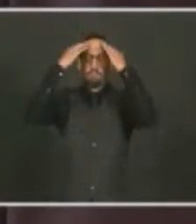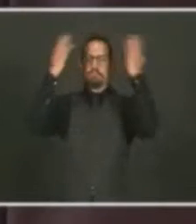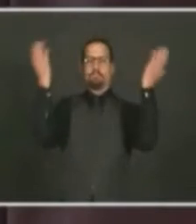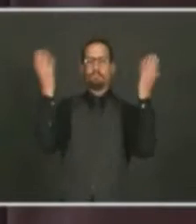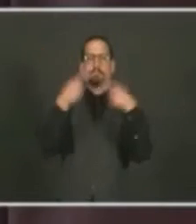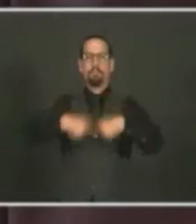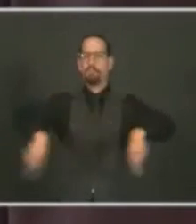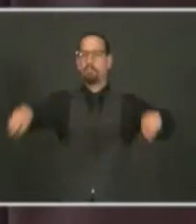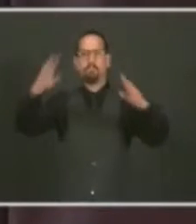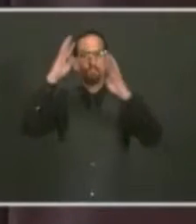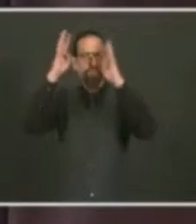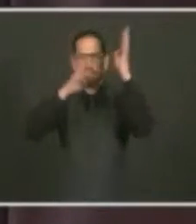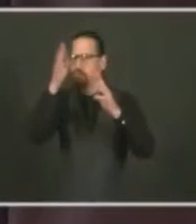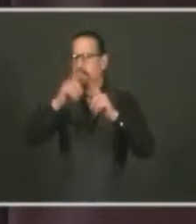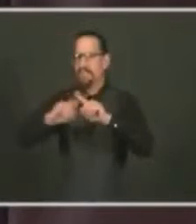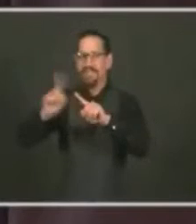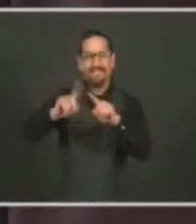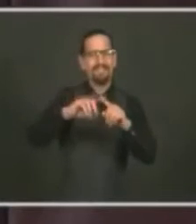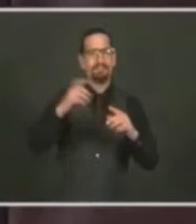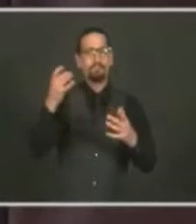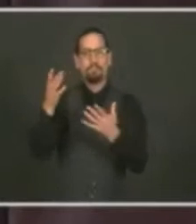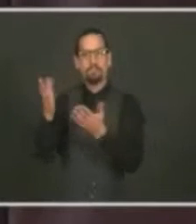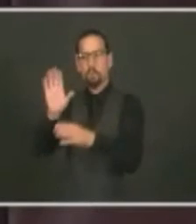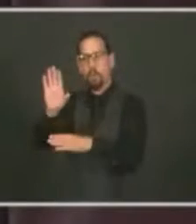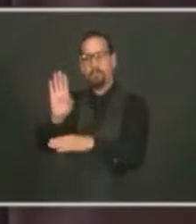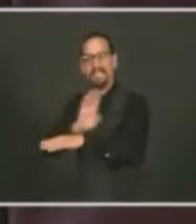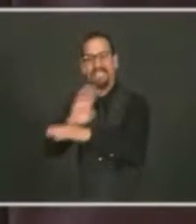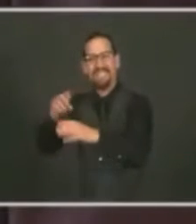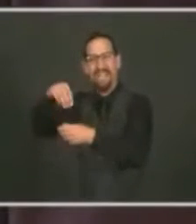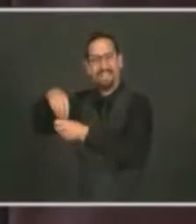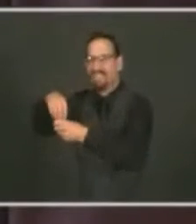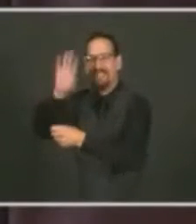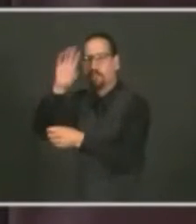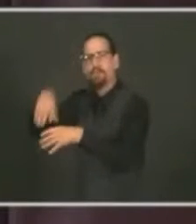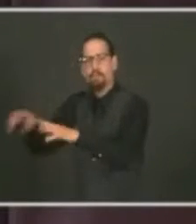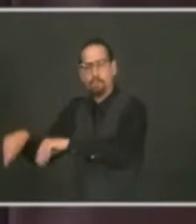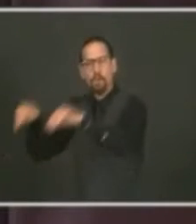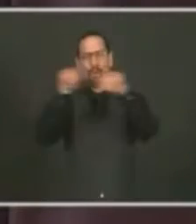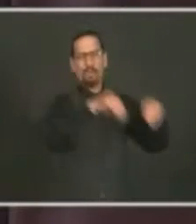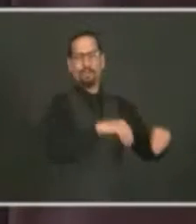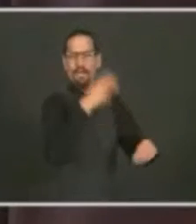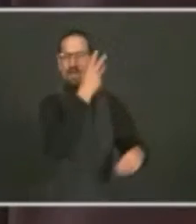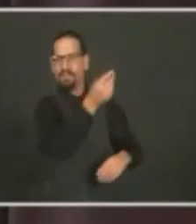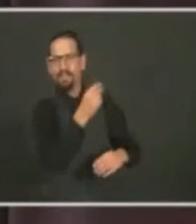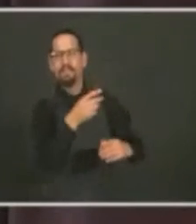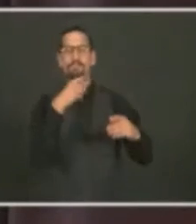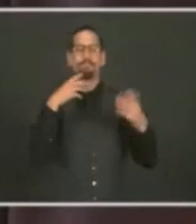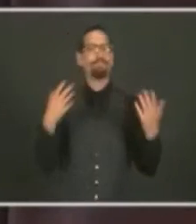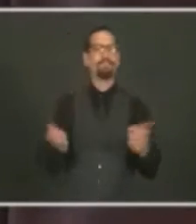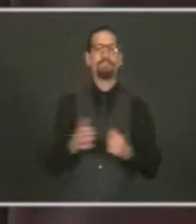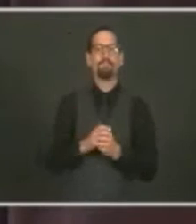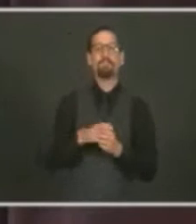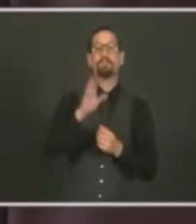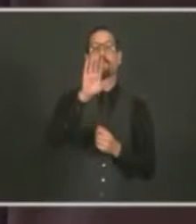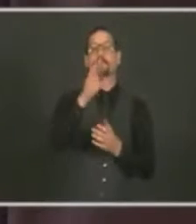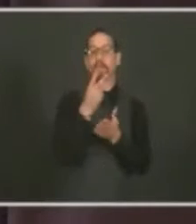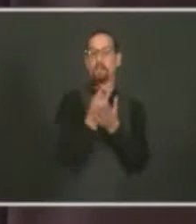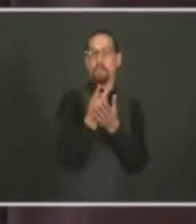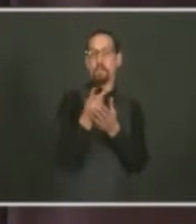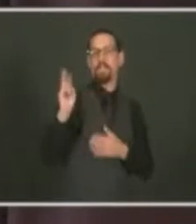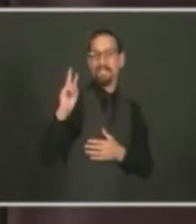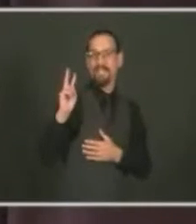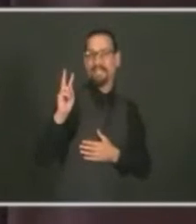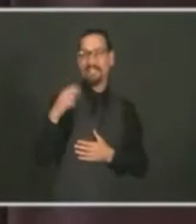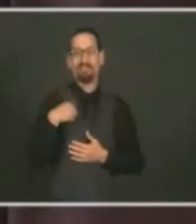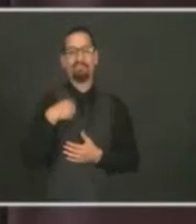themselves in business. We announced it 2 weeks ago, $1 million in funding to help all businesses